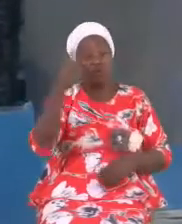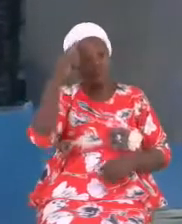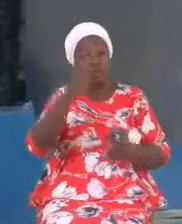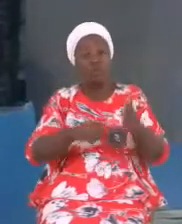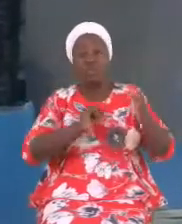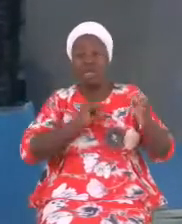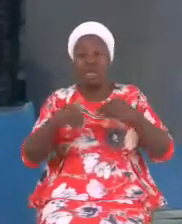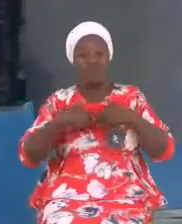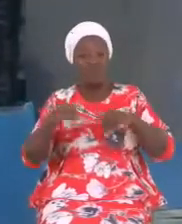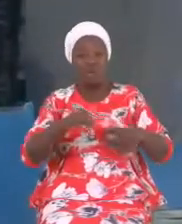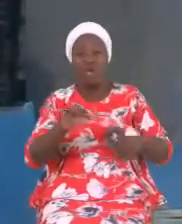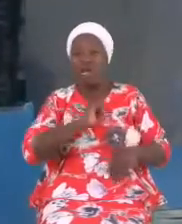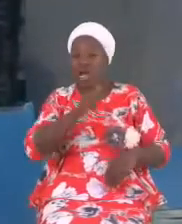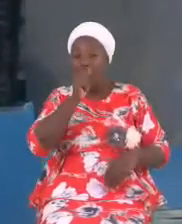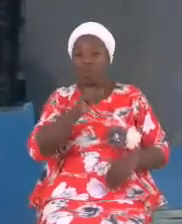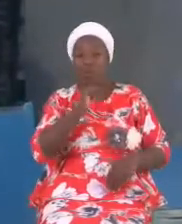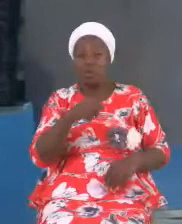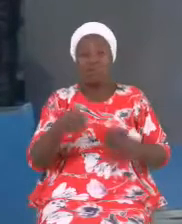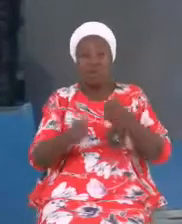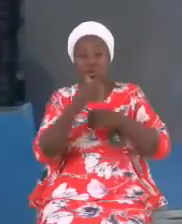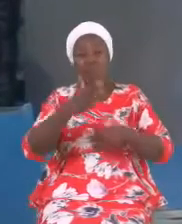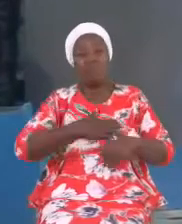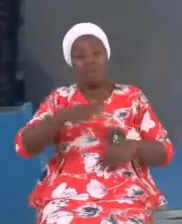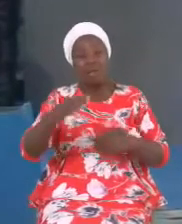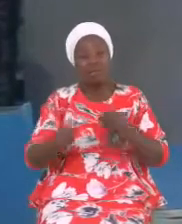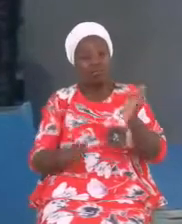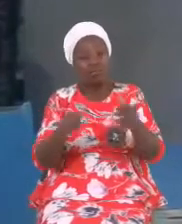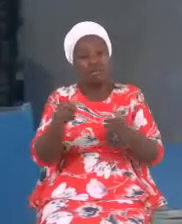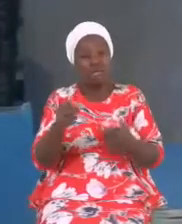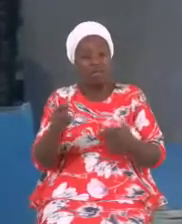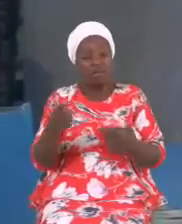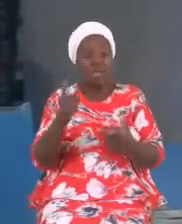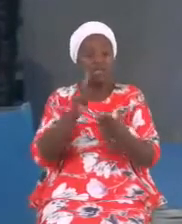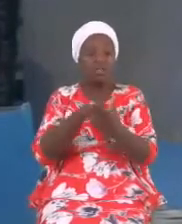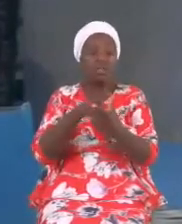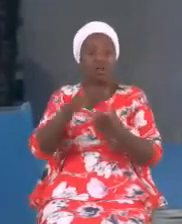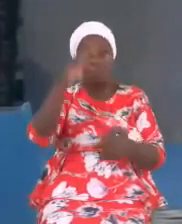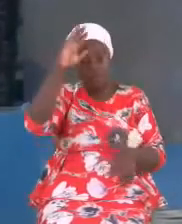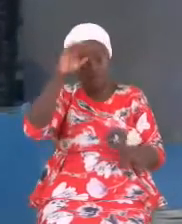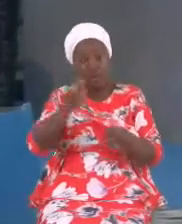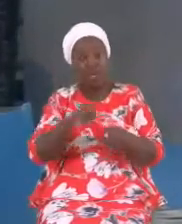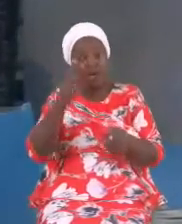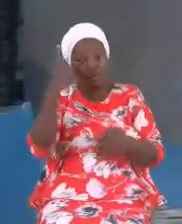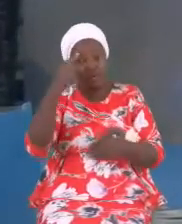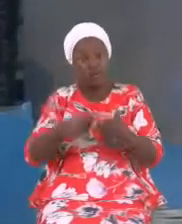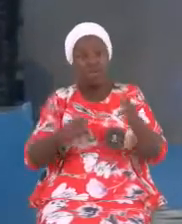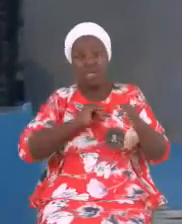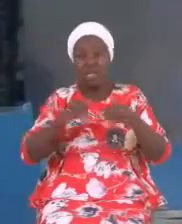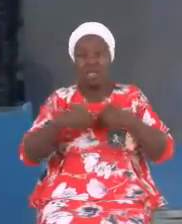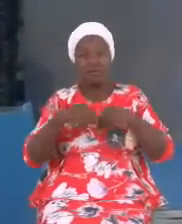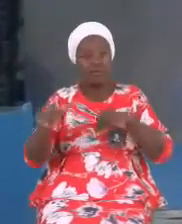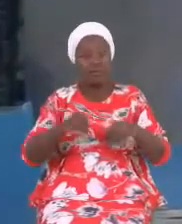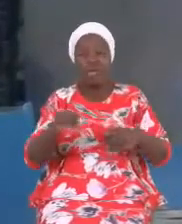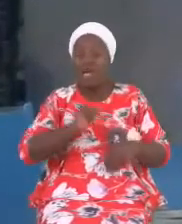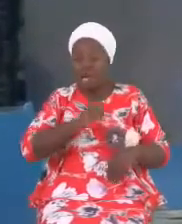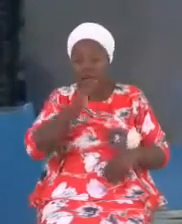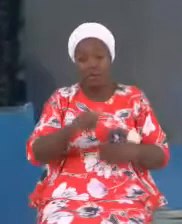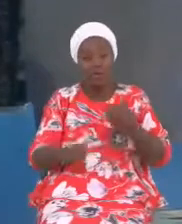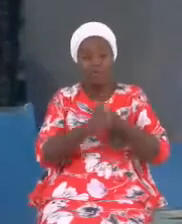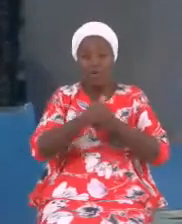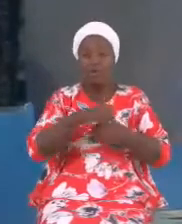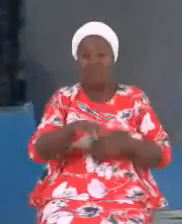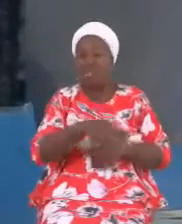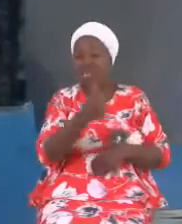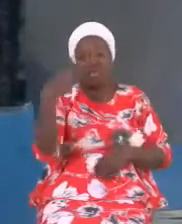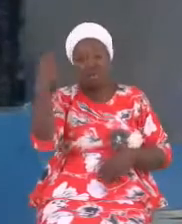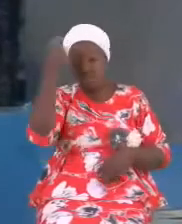not blaming my elder brother for what I've done. I'm not blaming society for what I've done. I'm not blaming the government for what